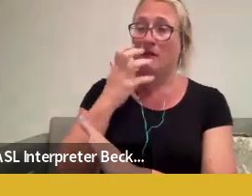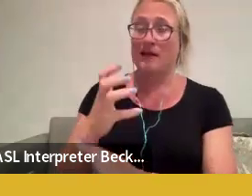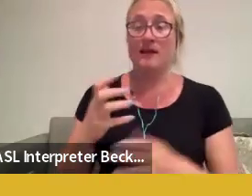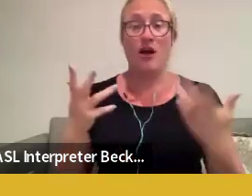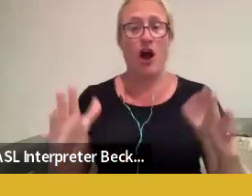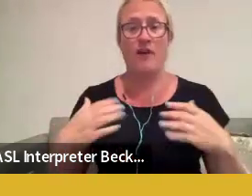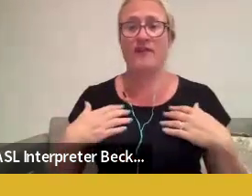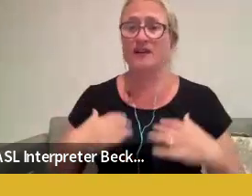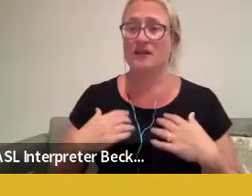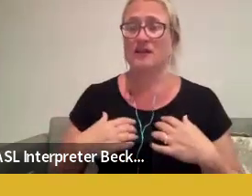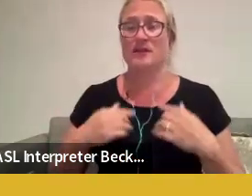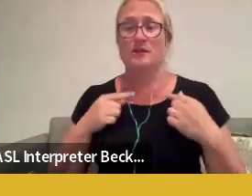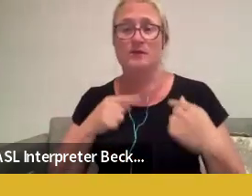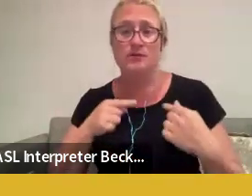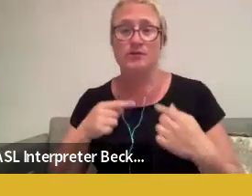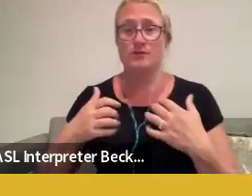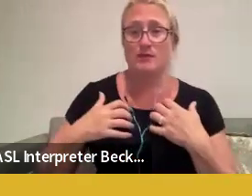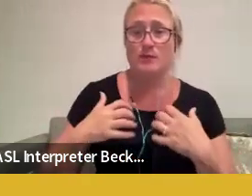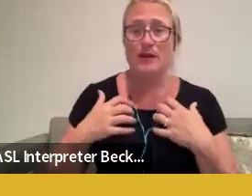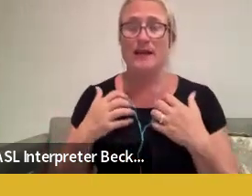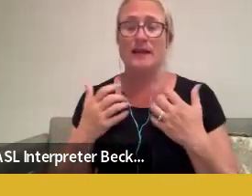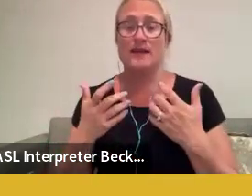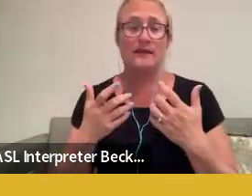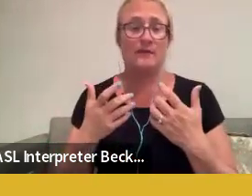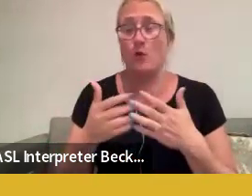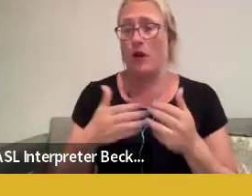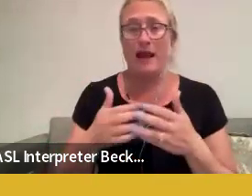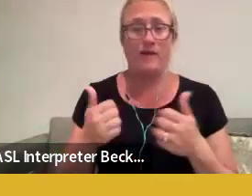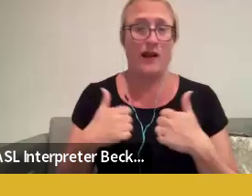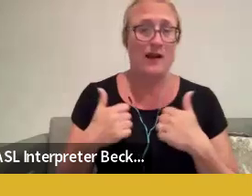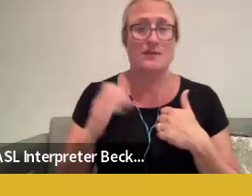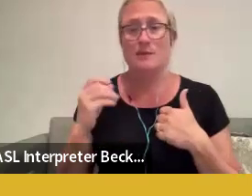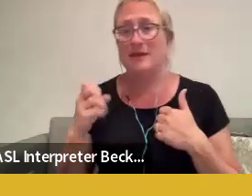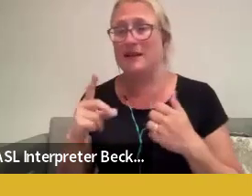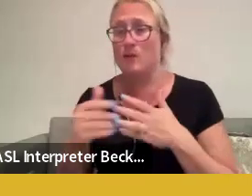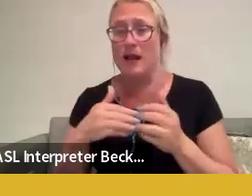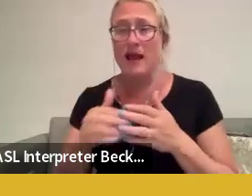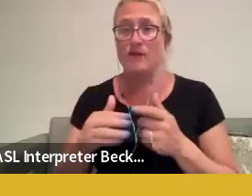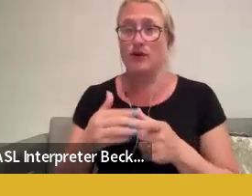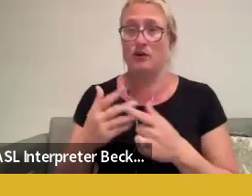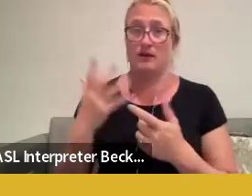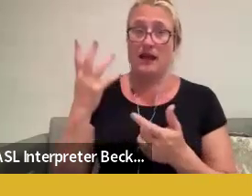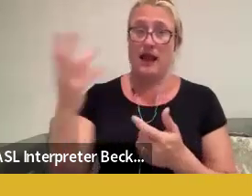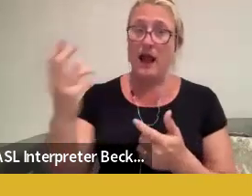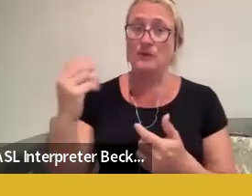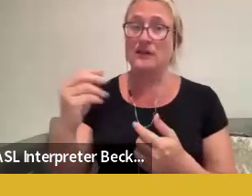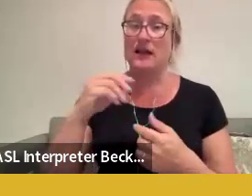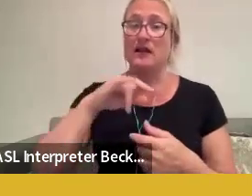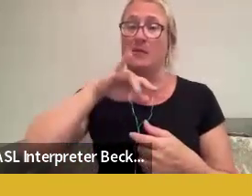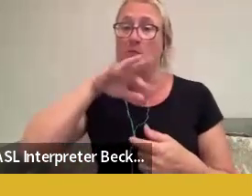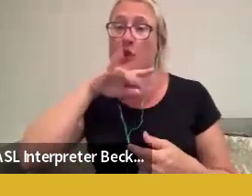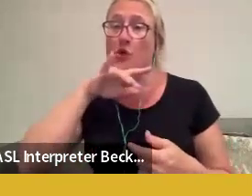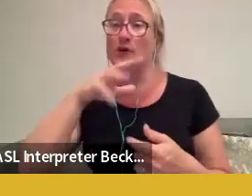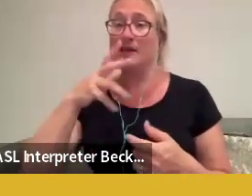having a hard time helping you breathe due to whatever condition, then pollutants and even